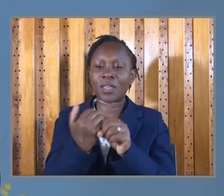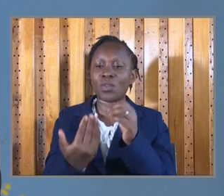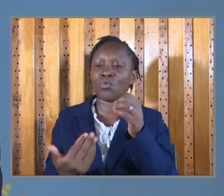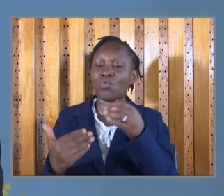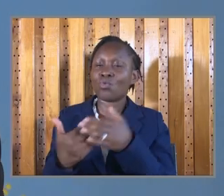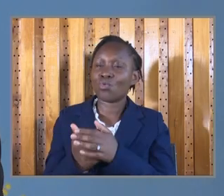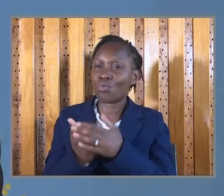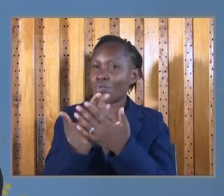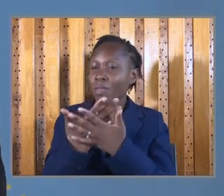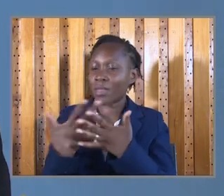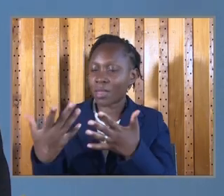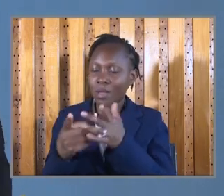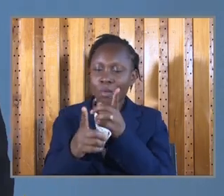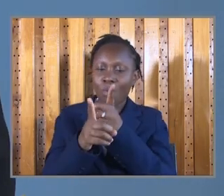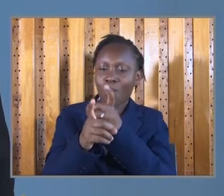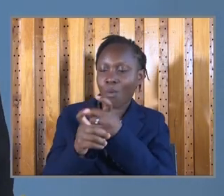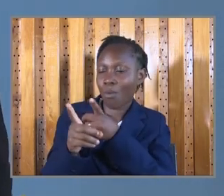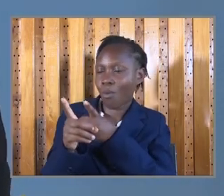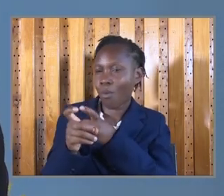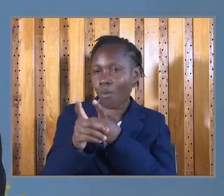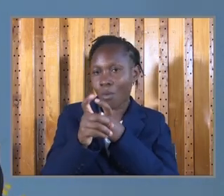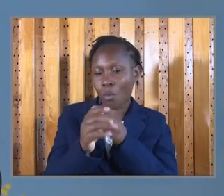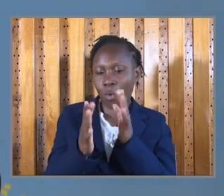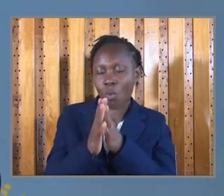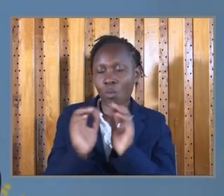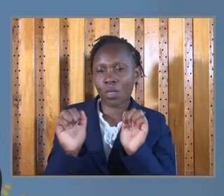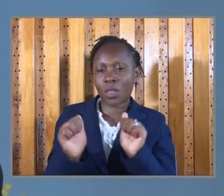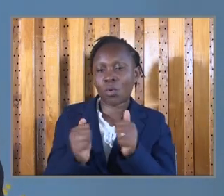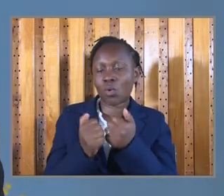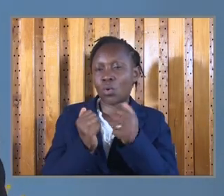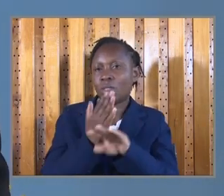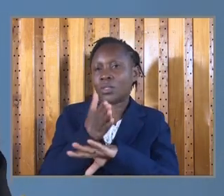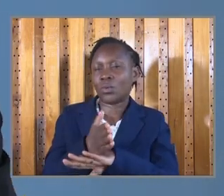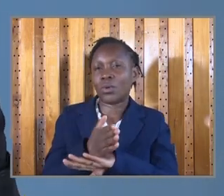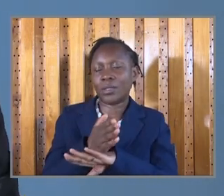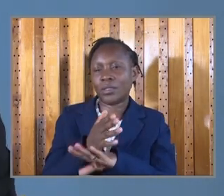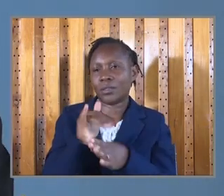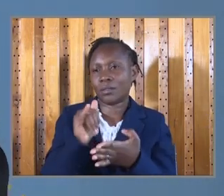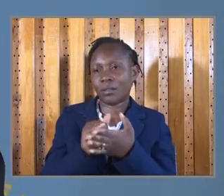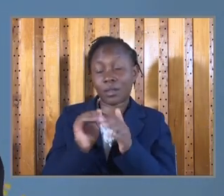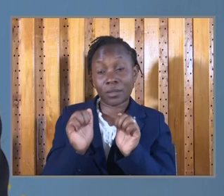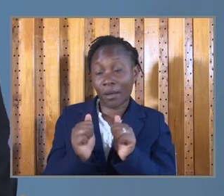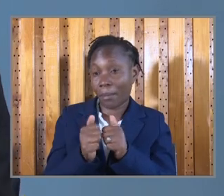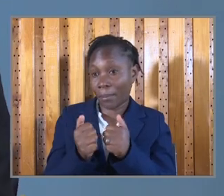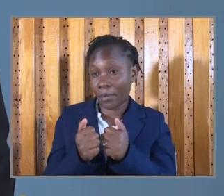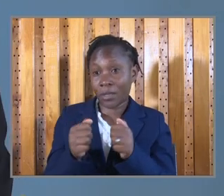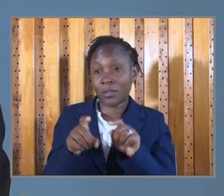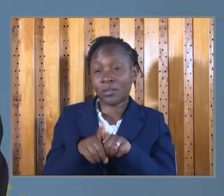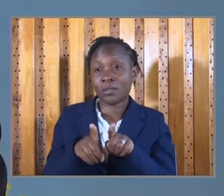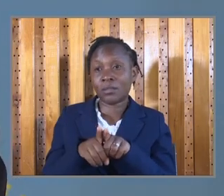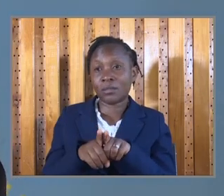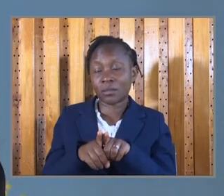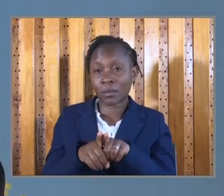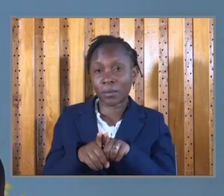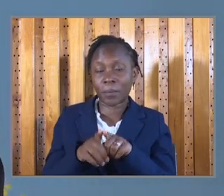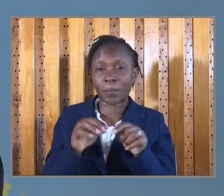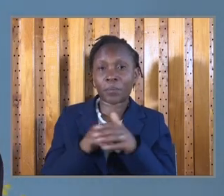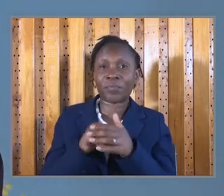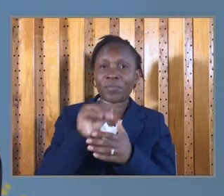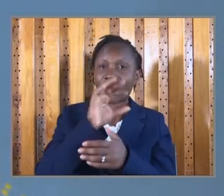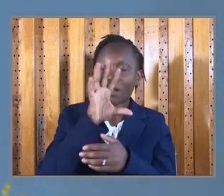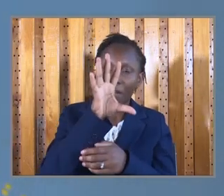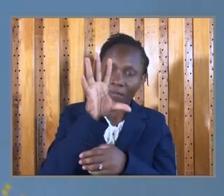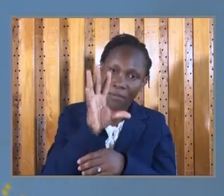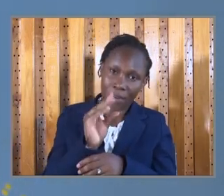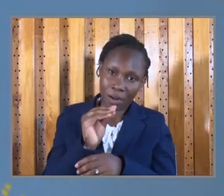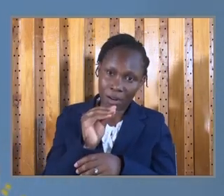and the world with uncertain consequences. And of course, and you know this much better than I do, on the African continent itself,